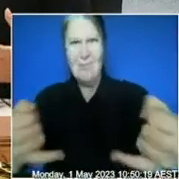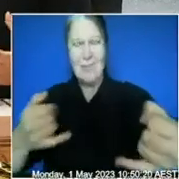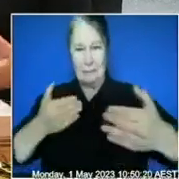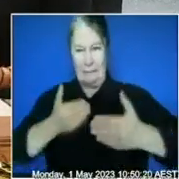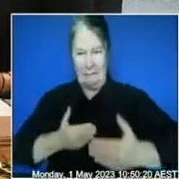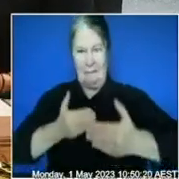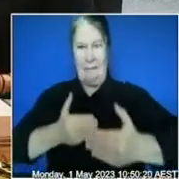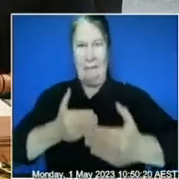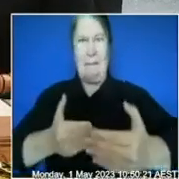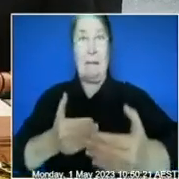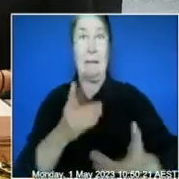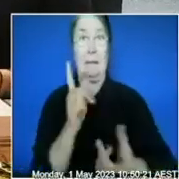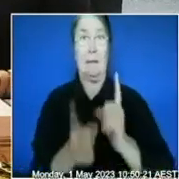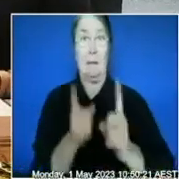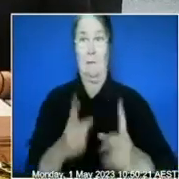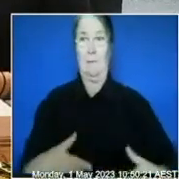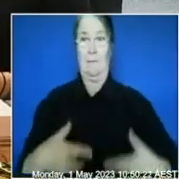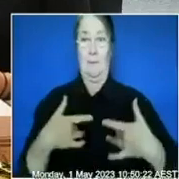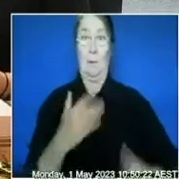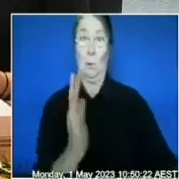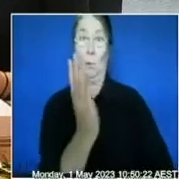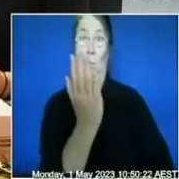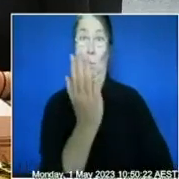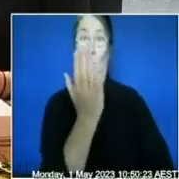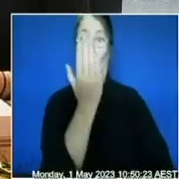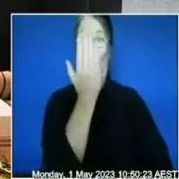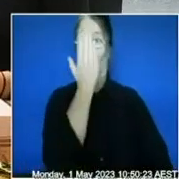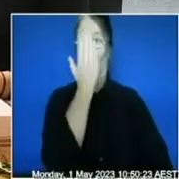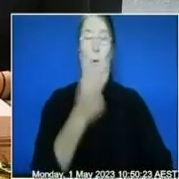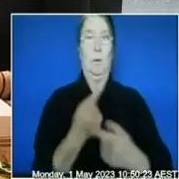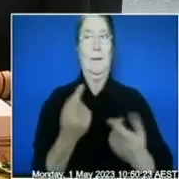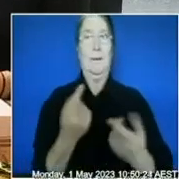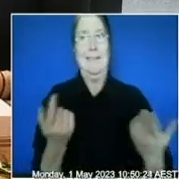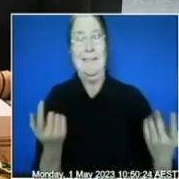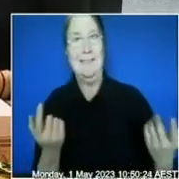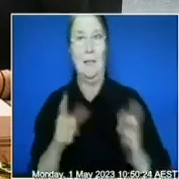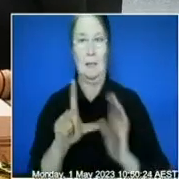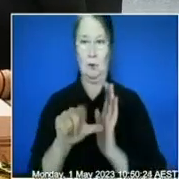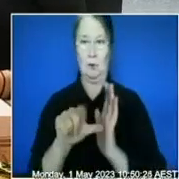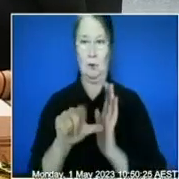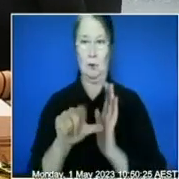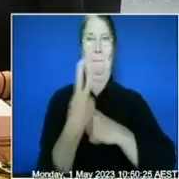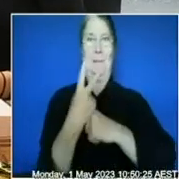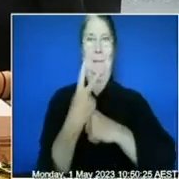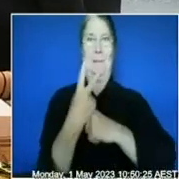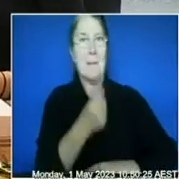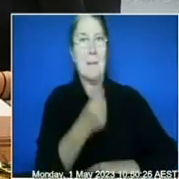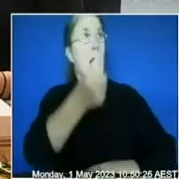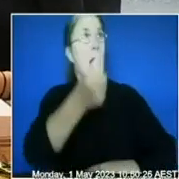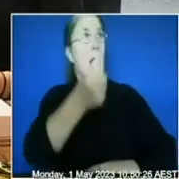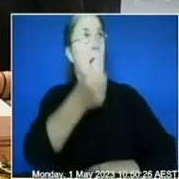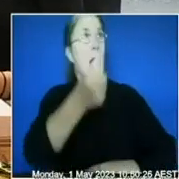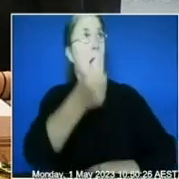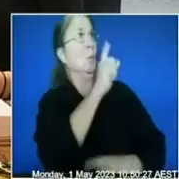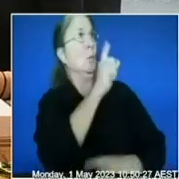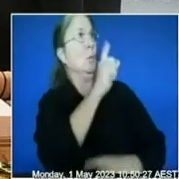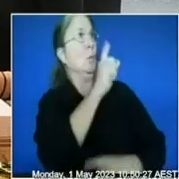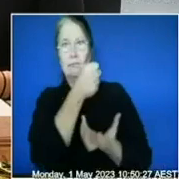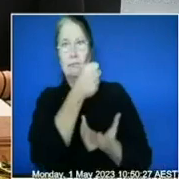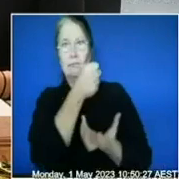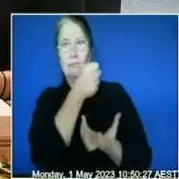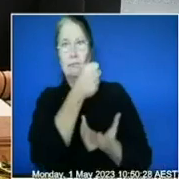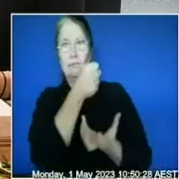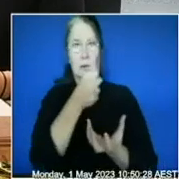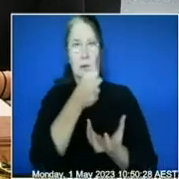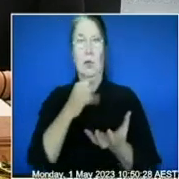be provided for us to be able to take the next steps. Yes, and I might ask that a different way rather than there being a funding delay, because it might have